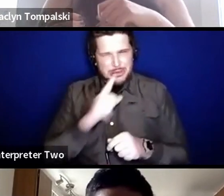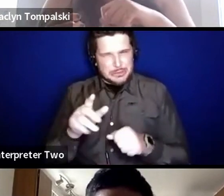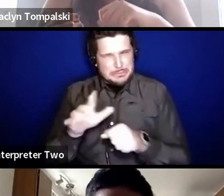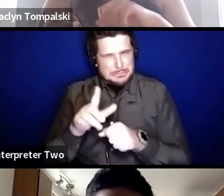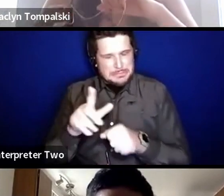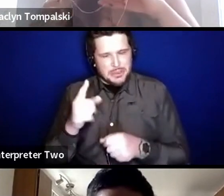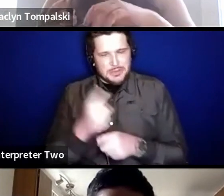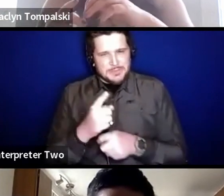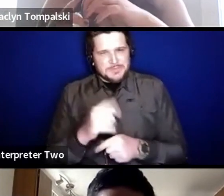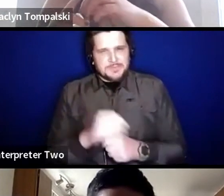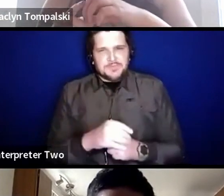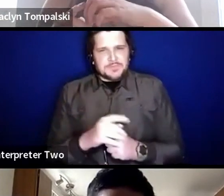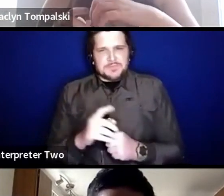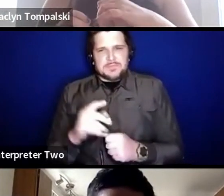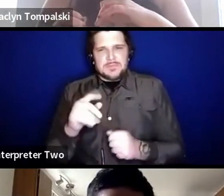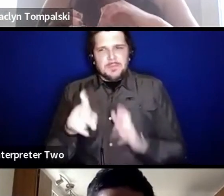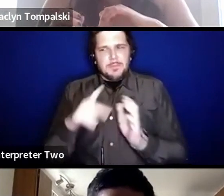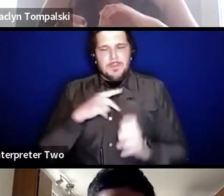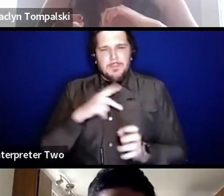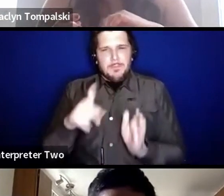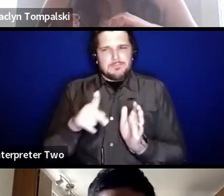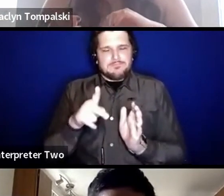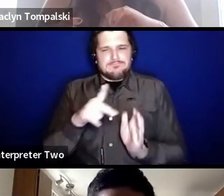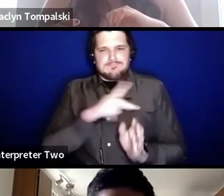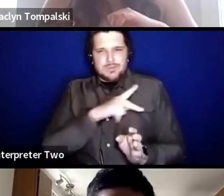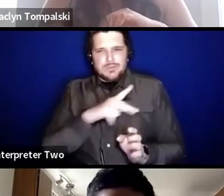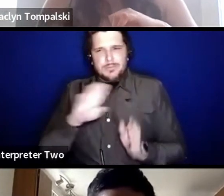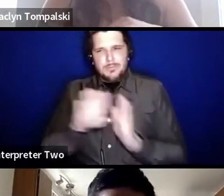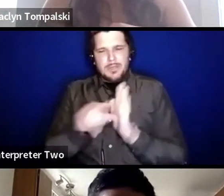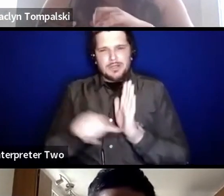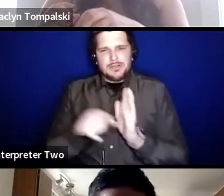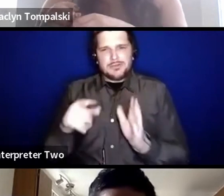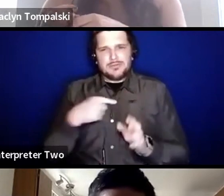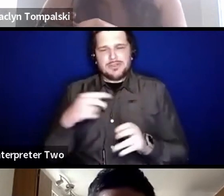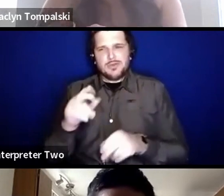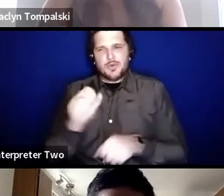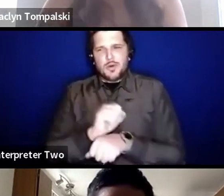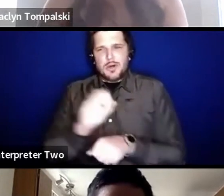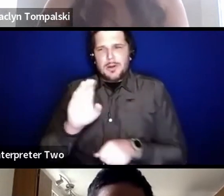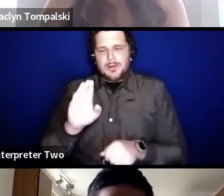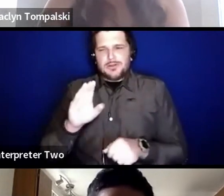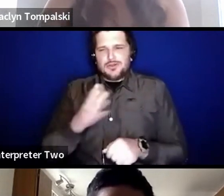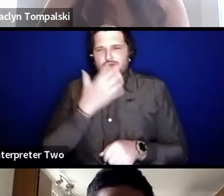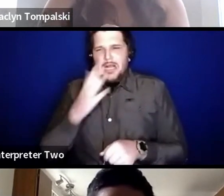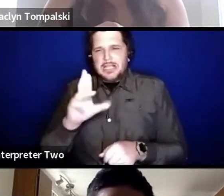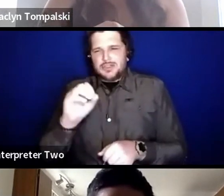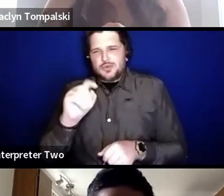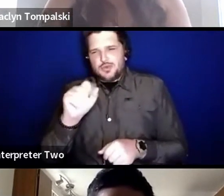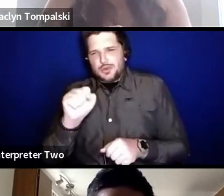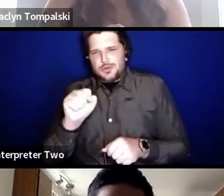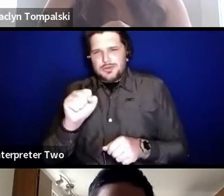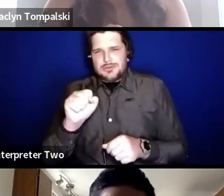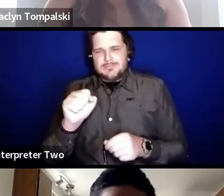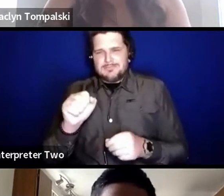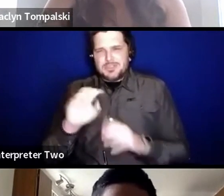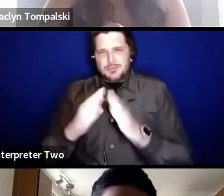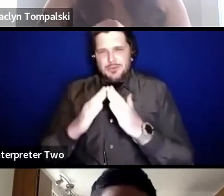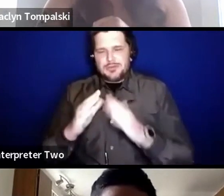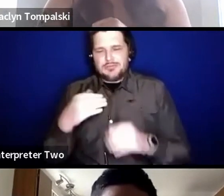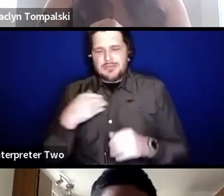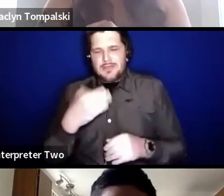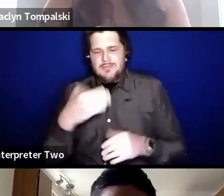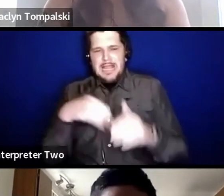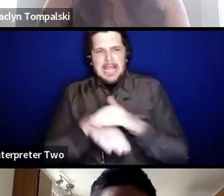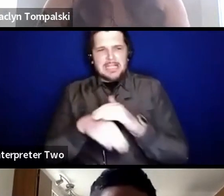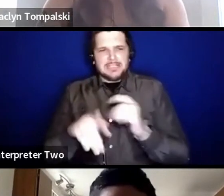little bit of personal background. I work as like a grassroots community death doula. I have pretty close access